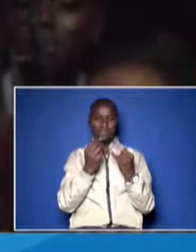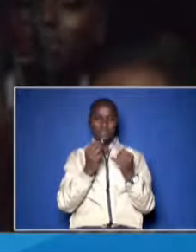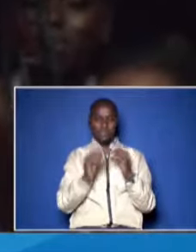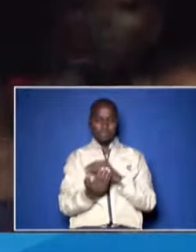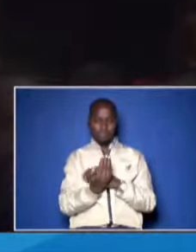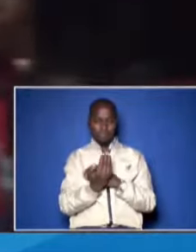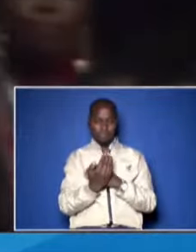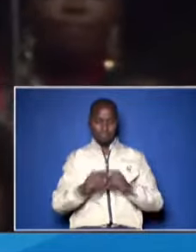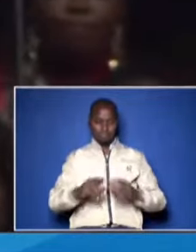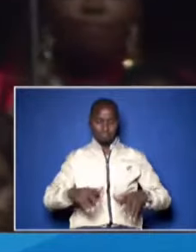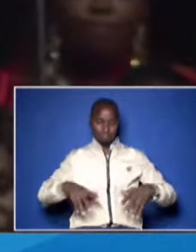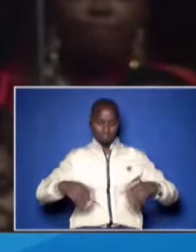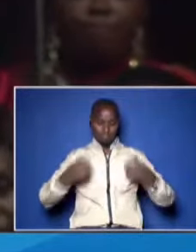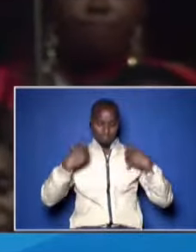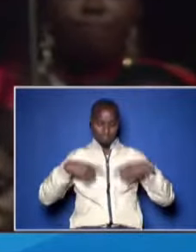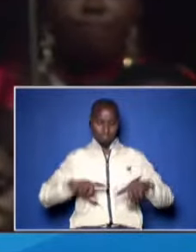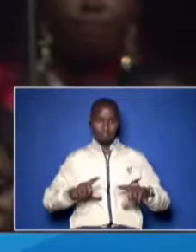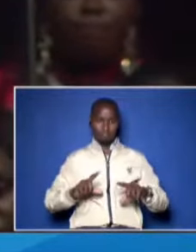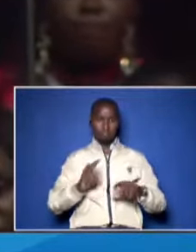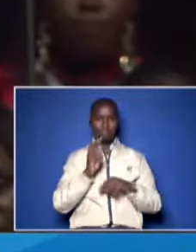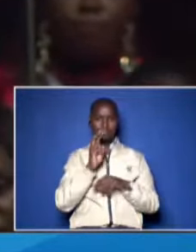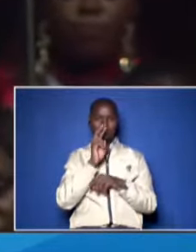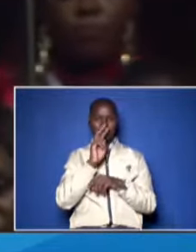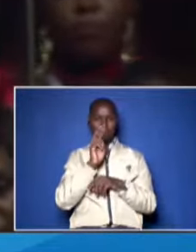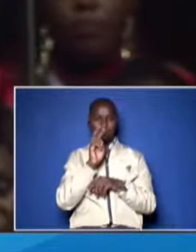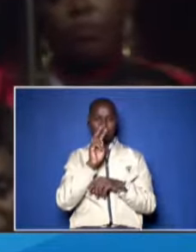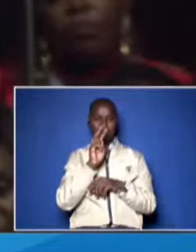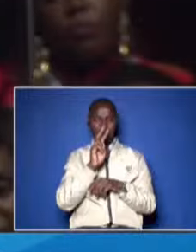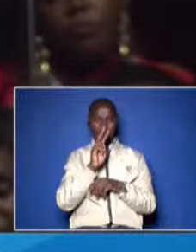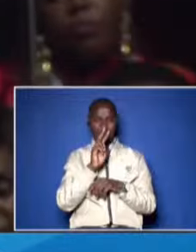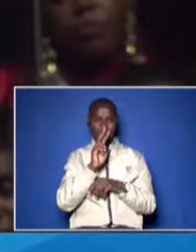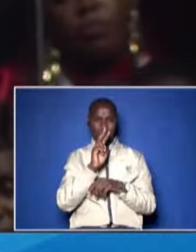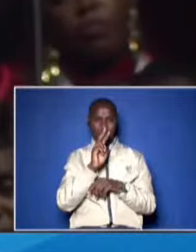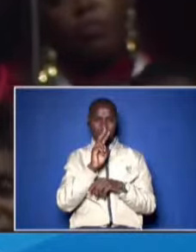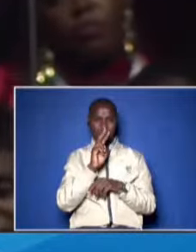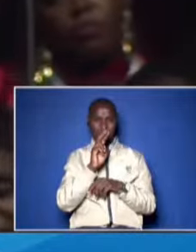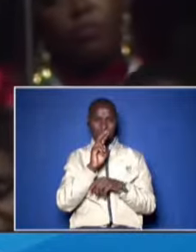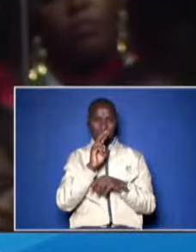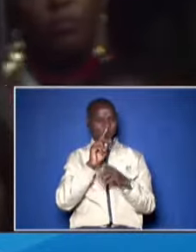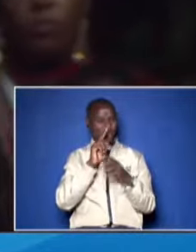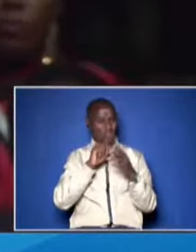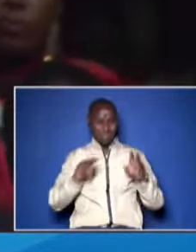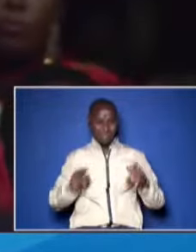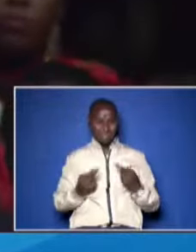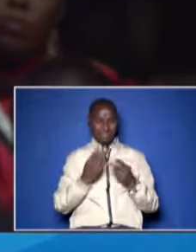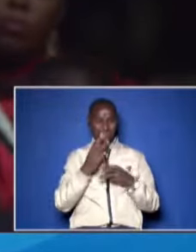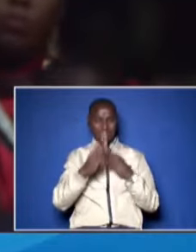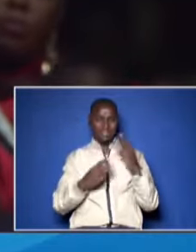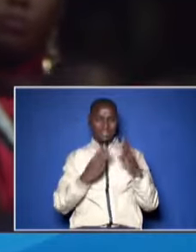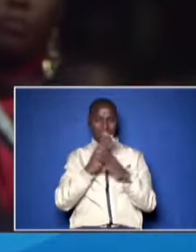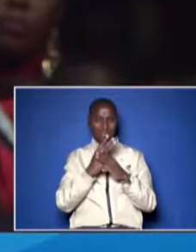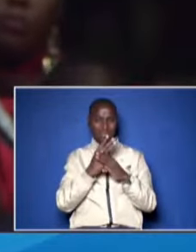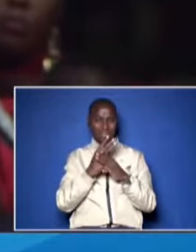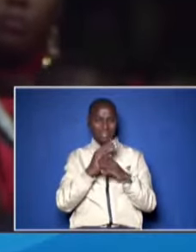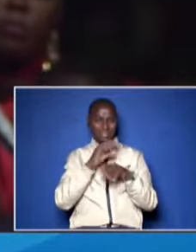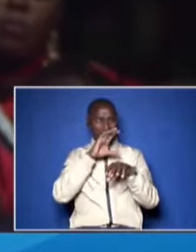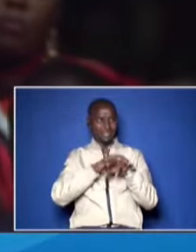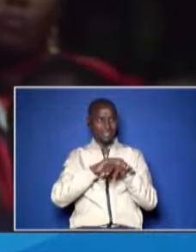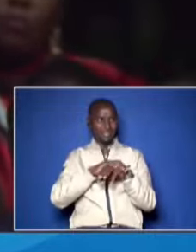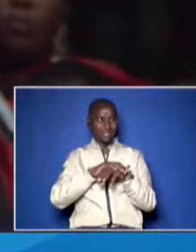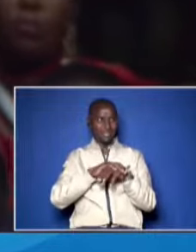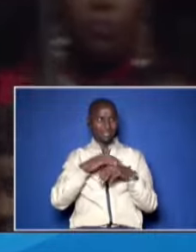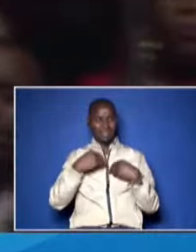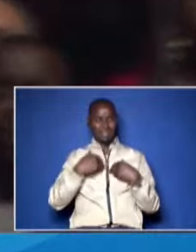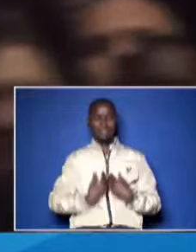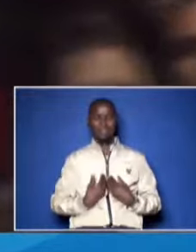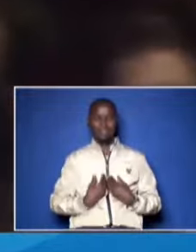depressed you you look what's what's happening around you you get discouraged